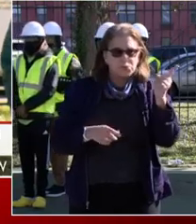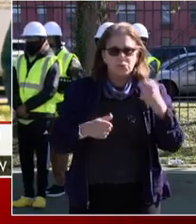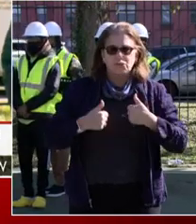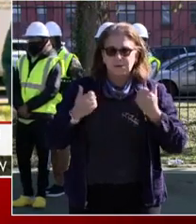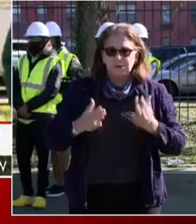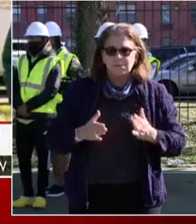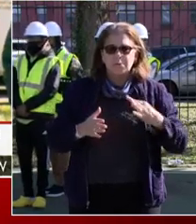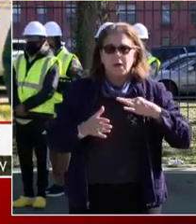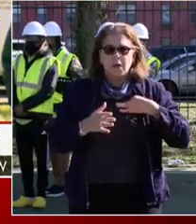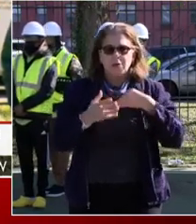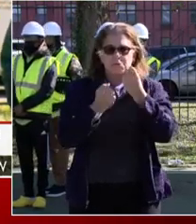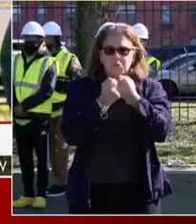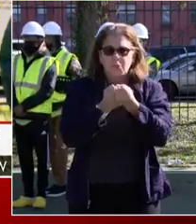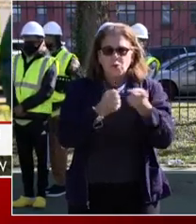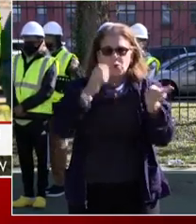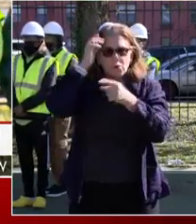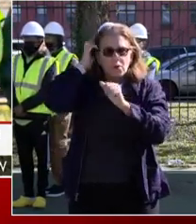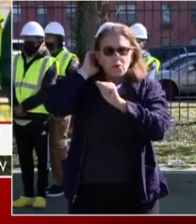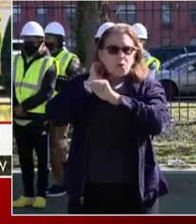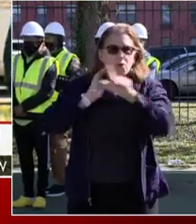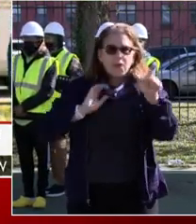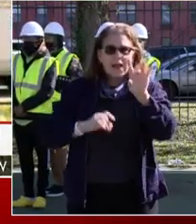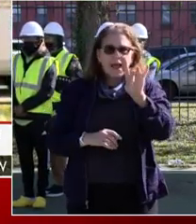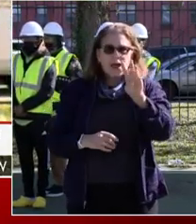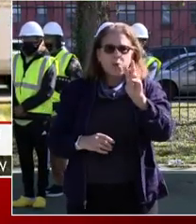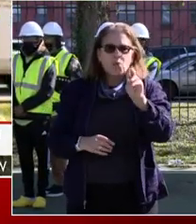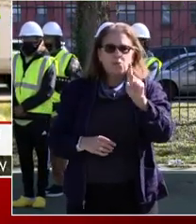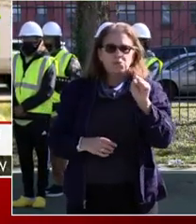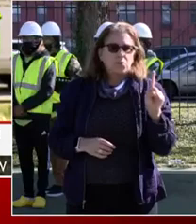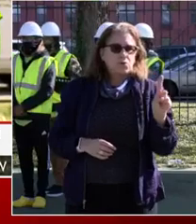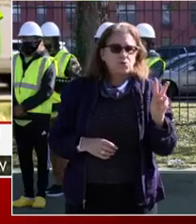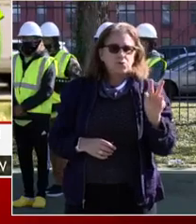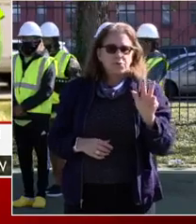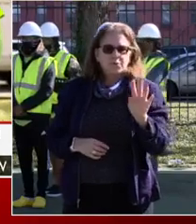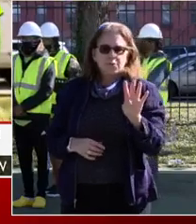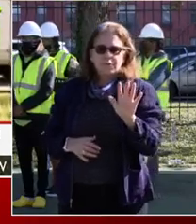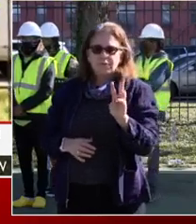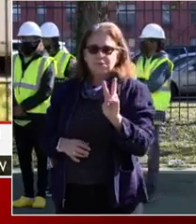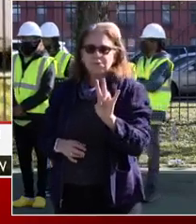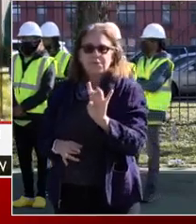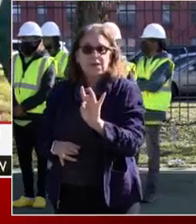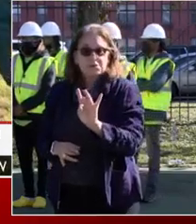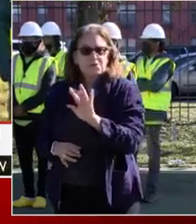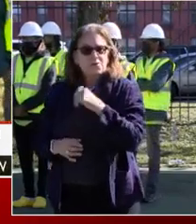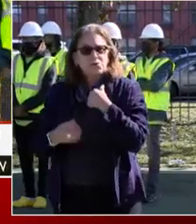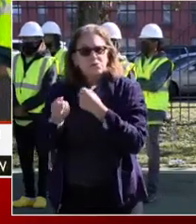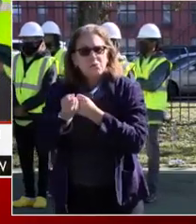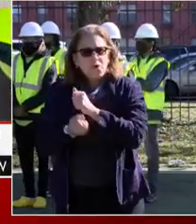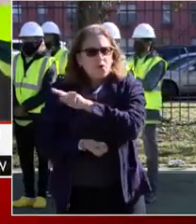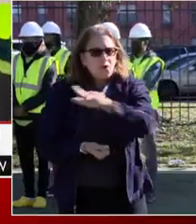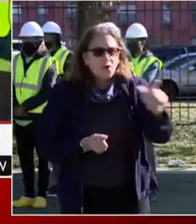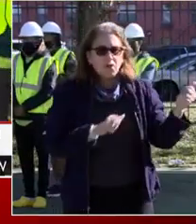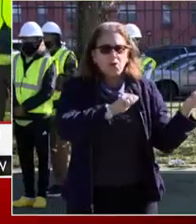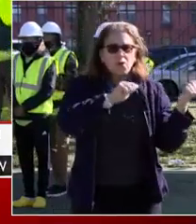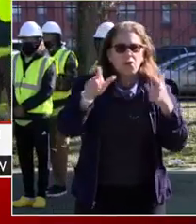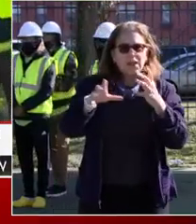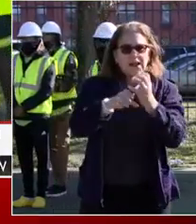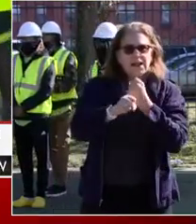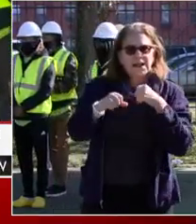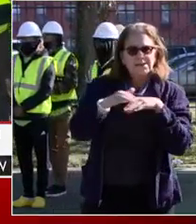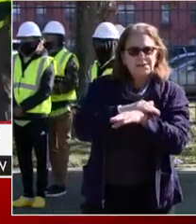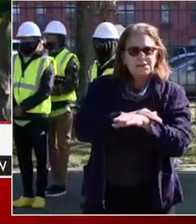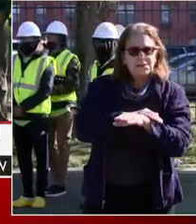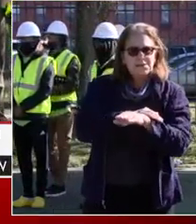wards for their fair shot and access to a pathway in the middle class. Thank you so much, and I'm going to pass it back